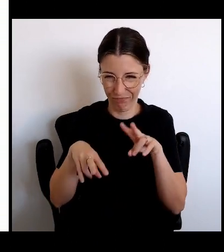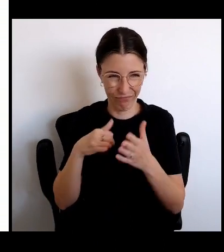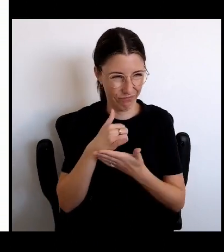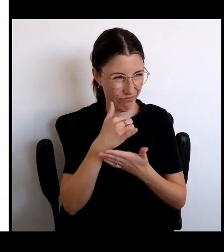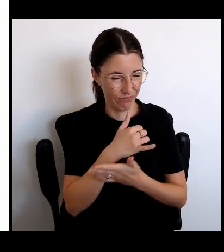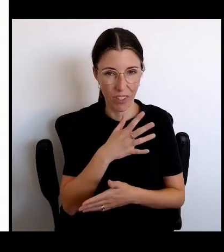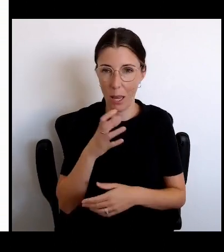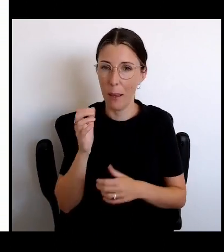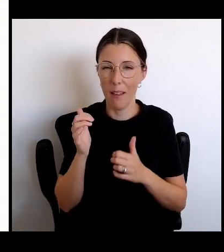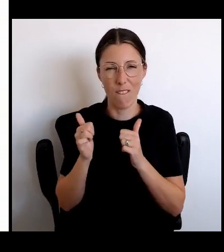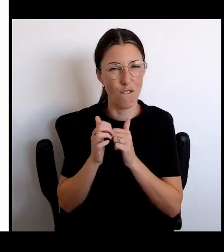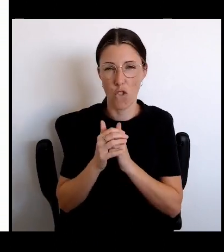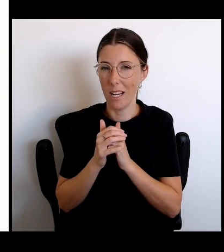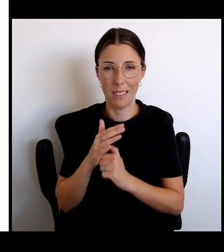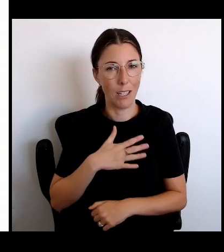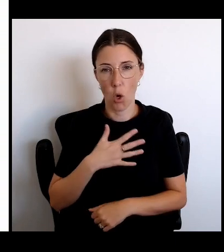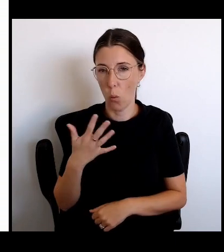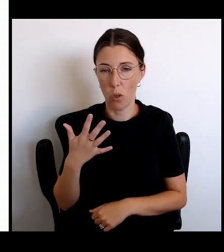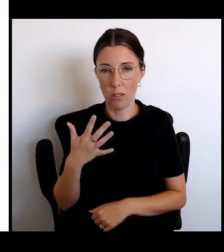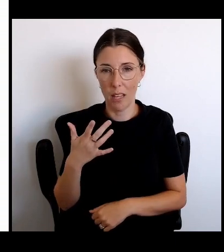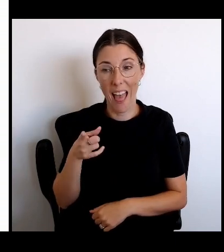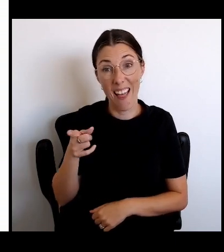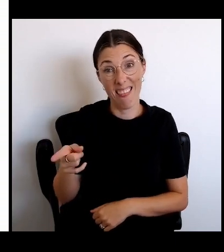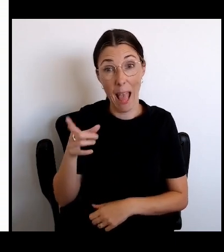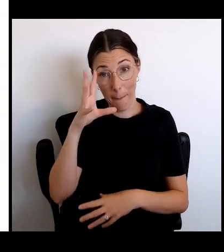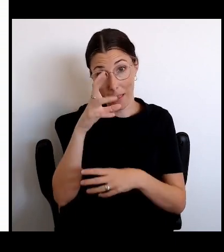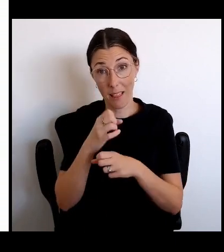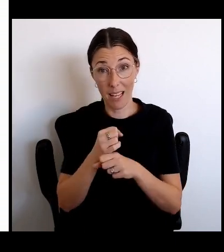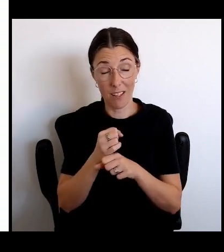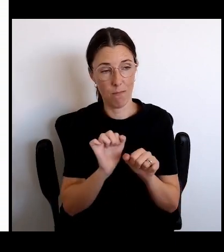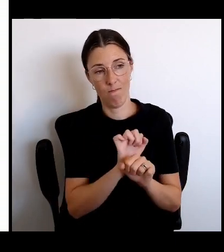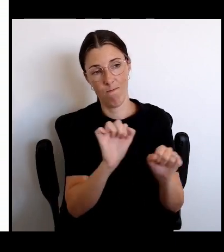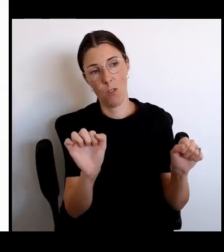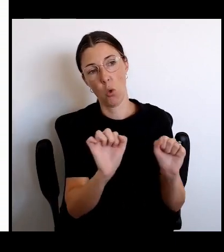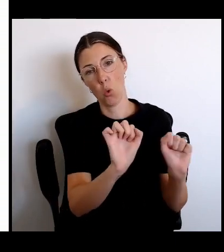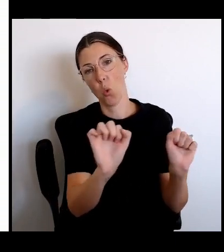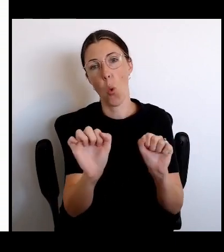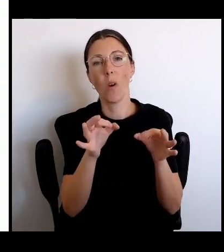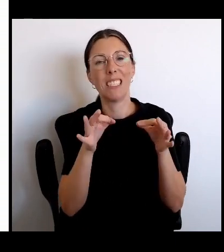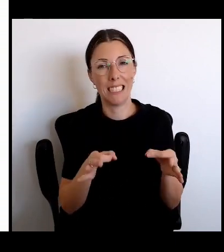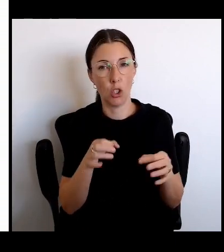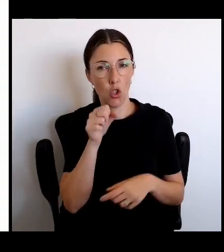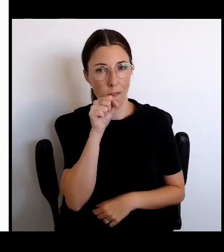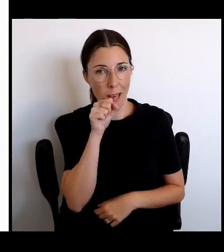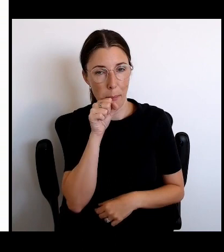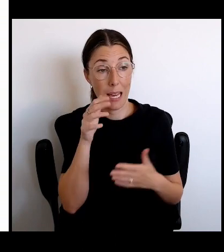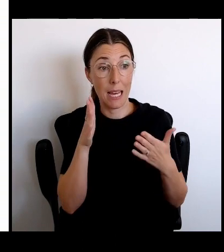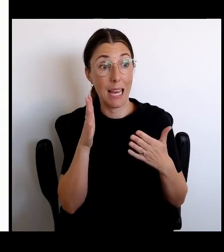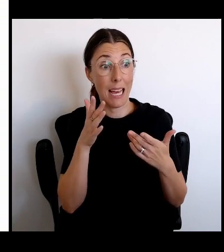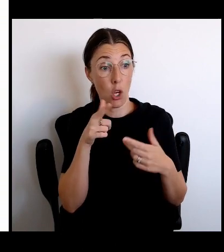of the view that if it's your choice to vape, and I see your choice to vape independent of whether you're my friend or not.